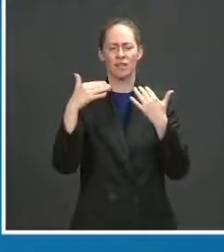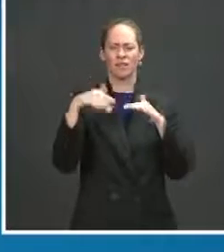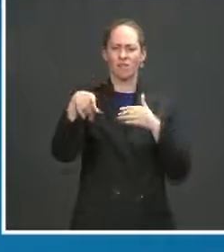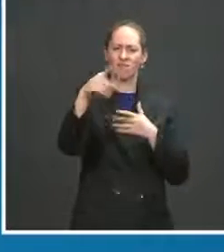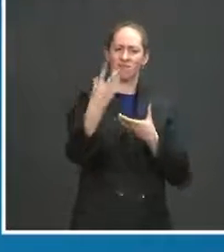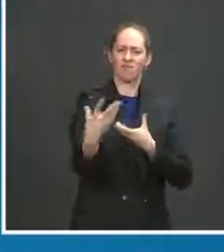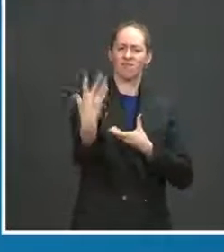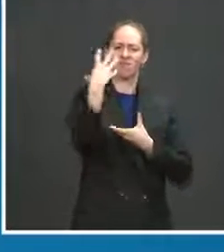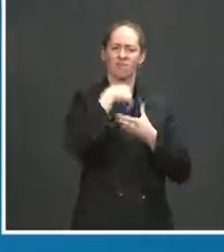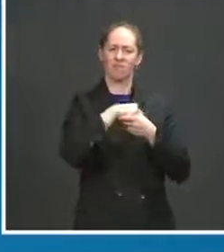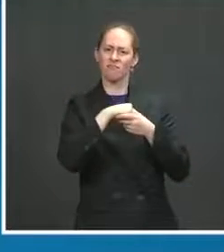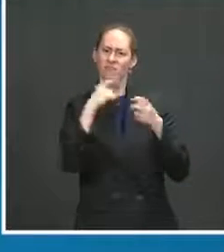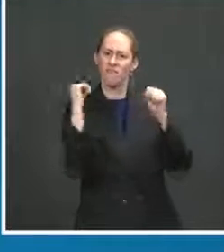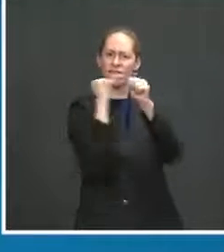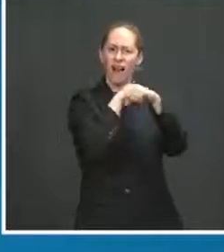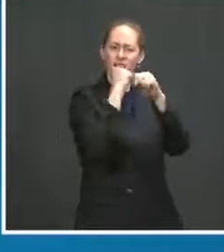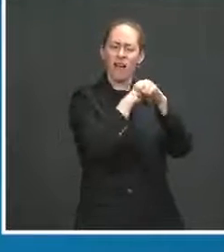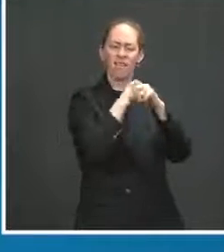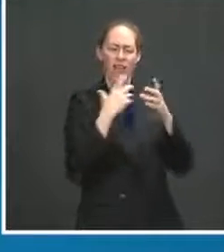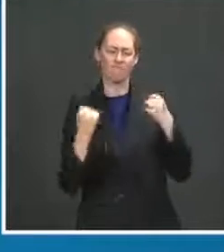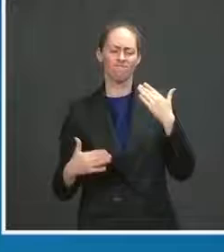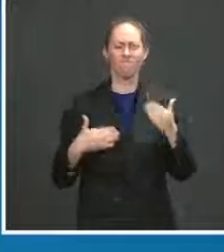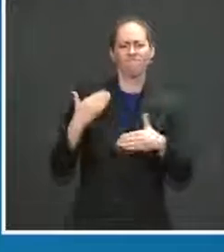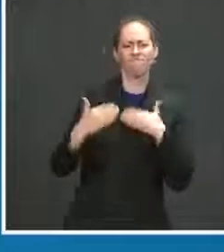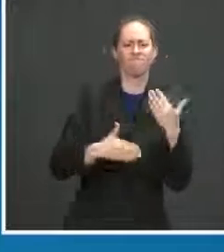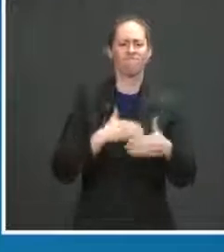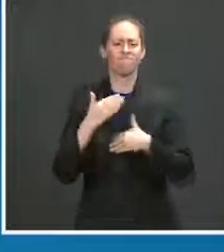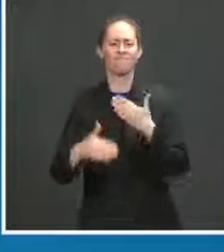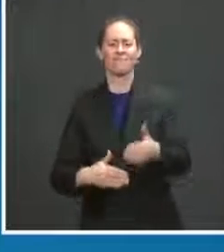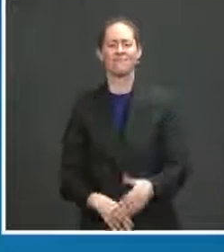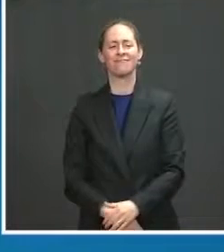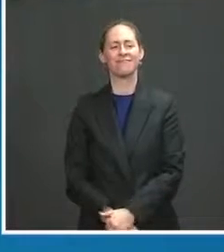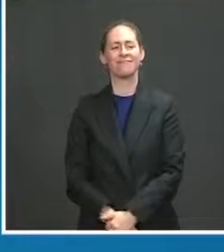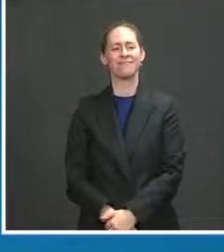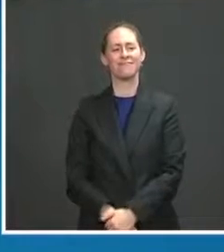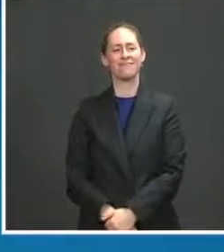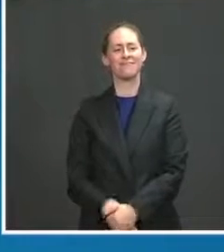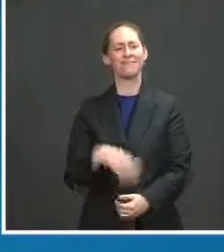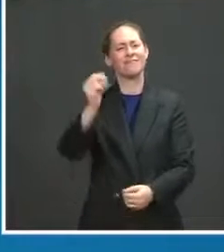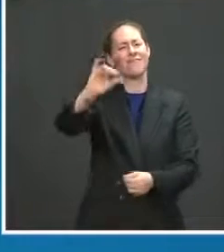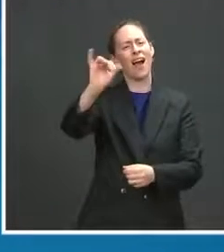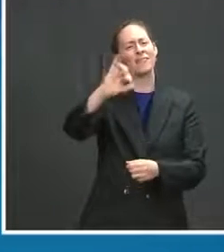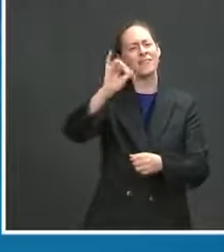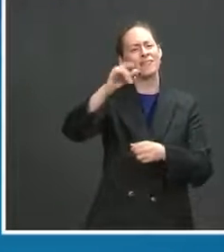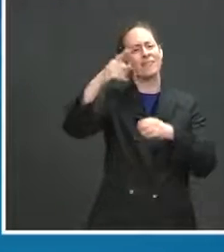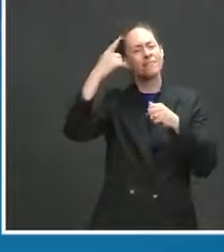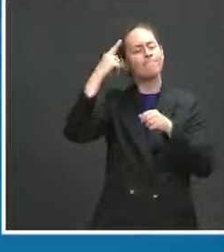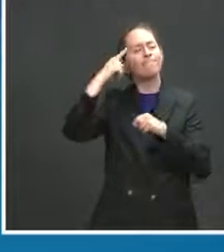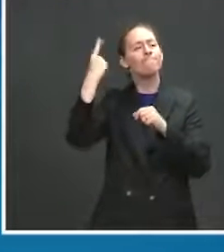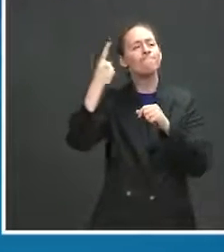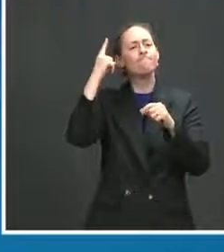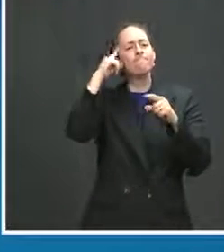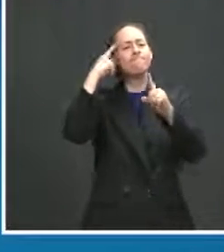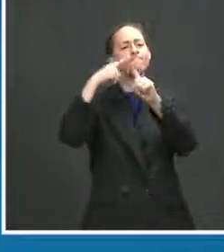force. You are idealists in the truest